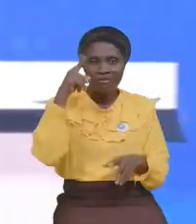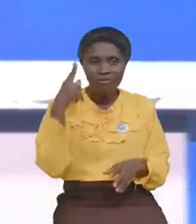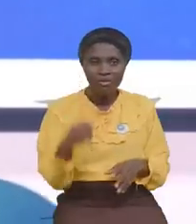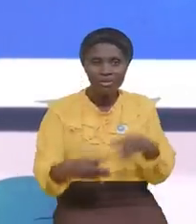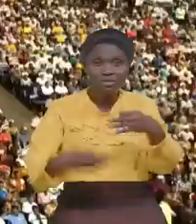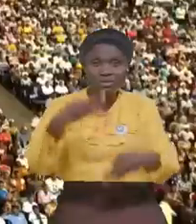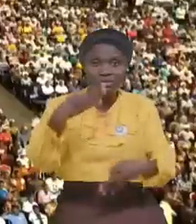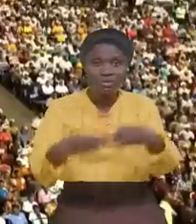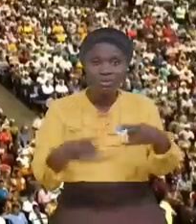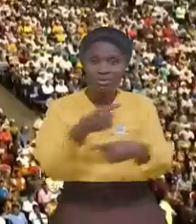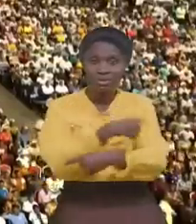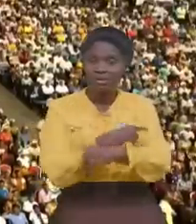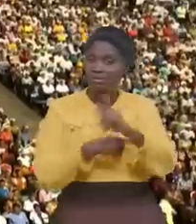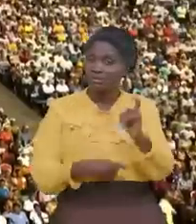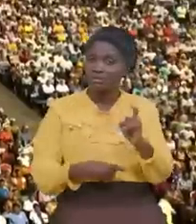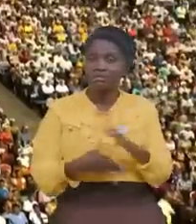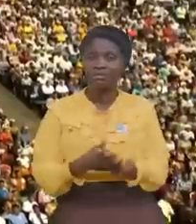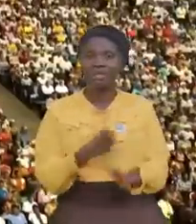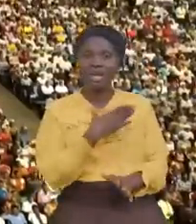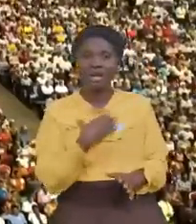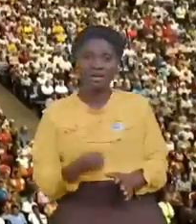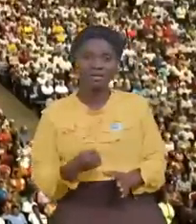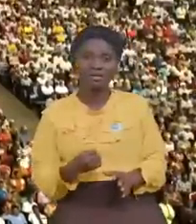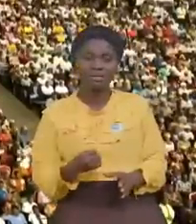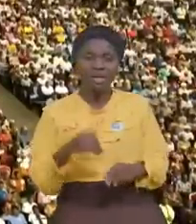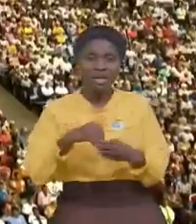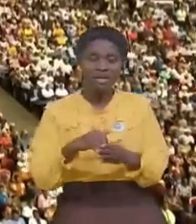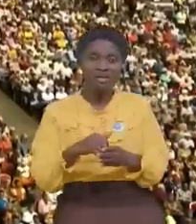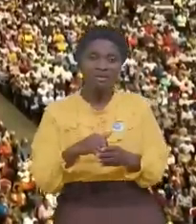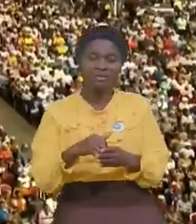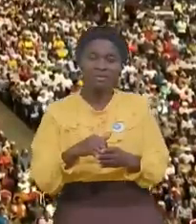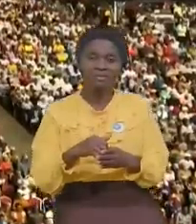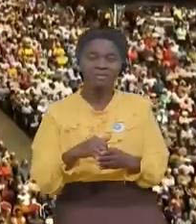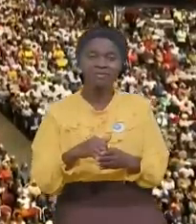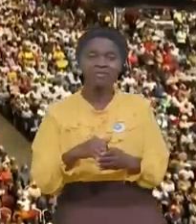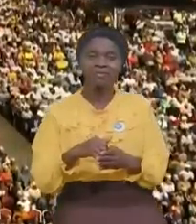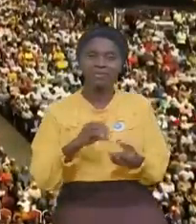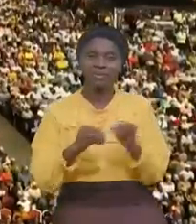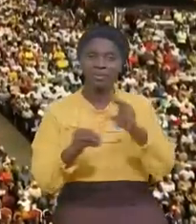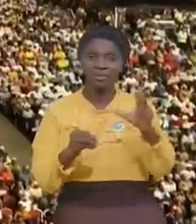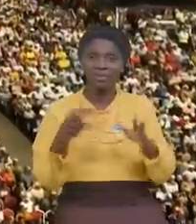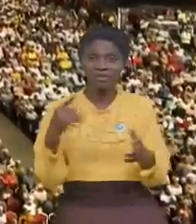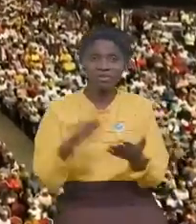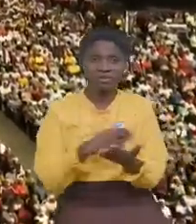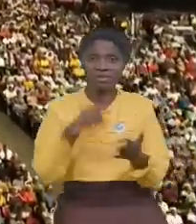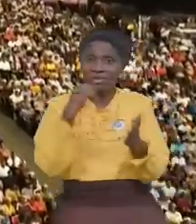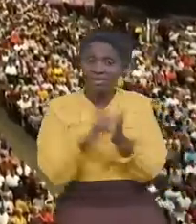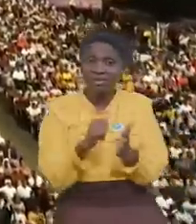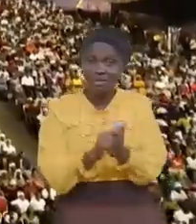day? And it says in stanza 3, there is a sad day